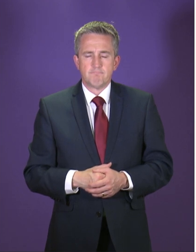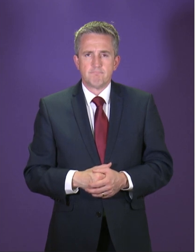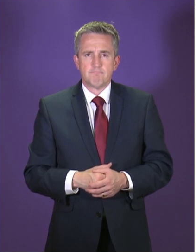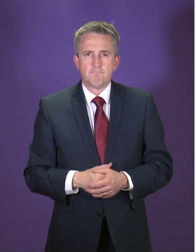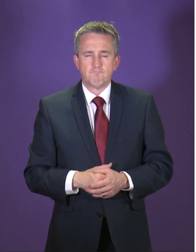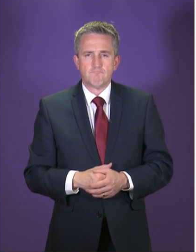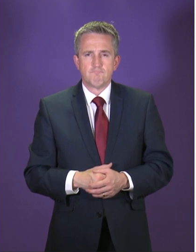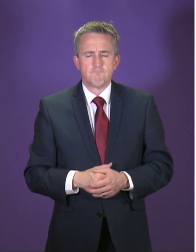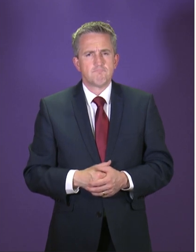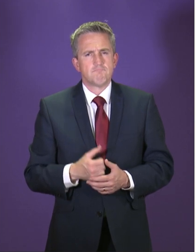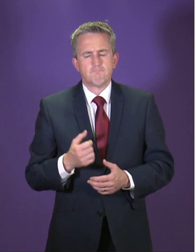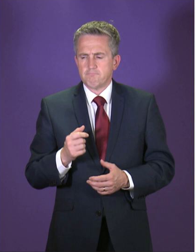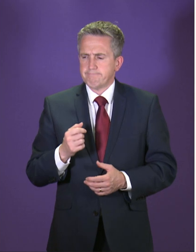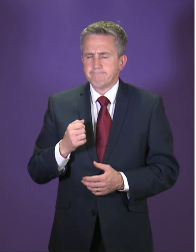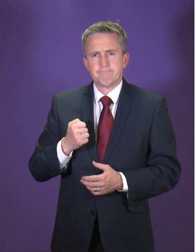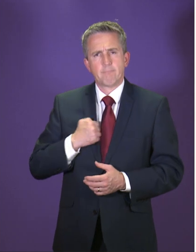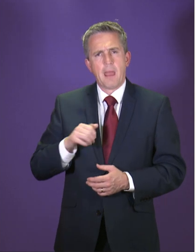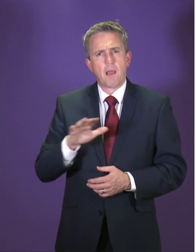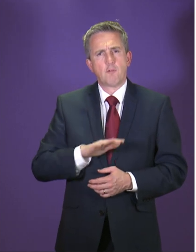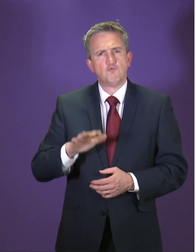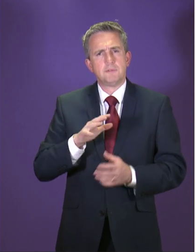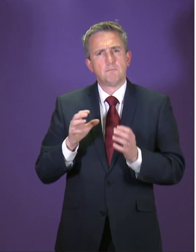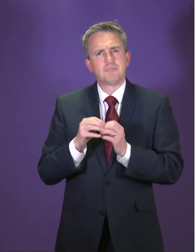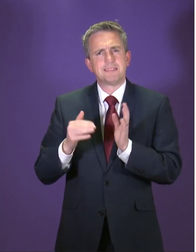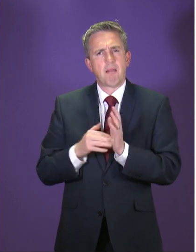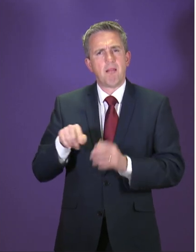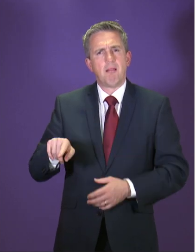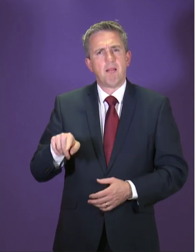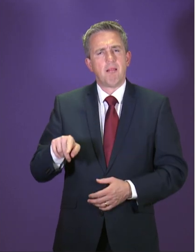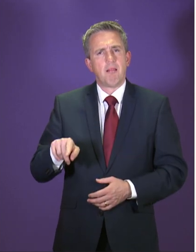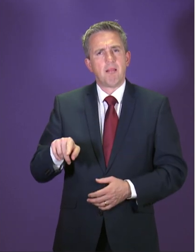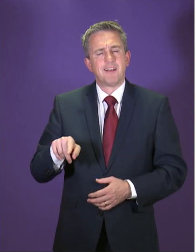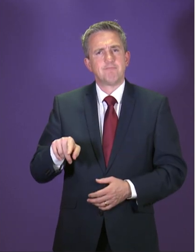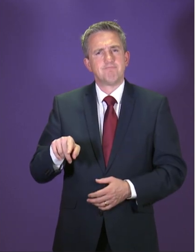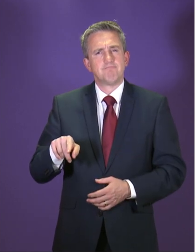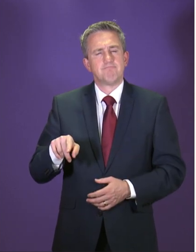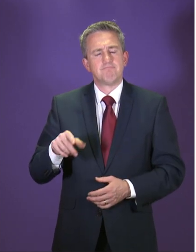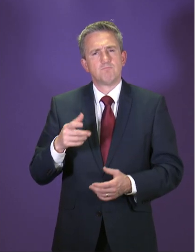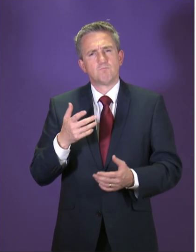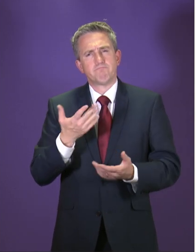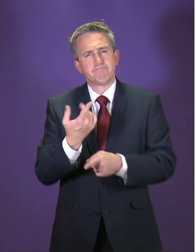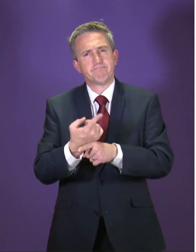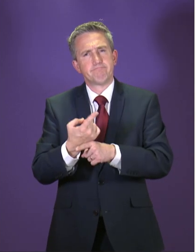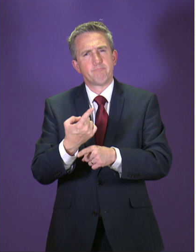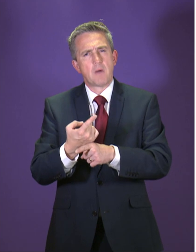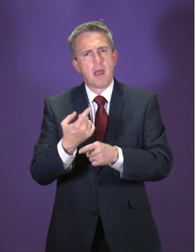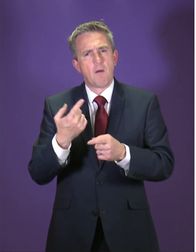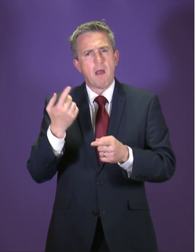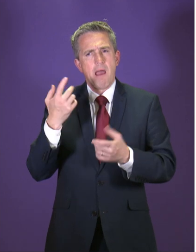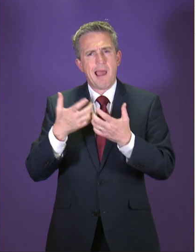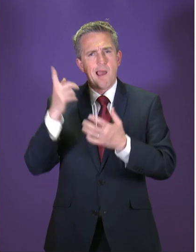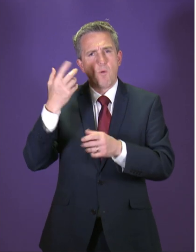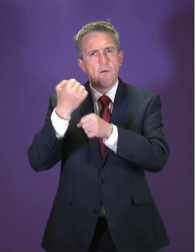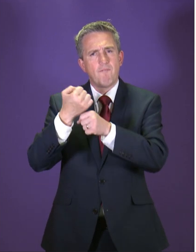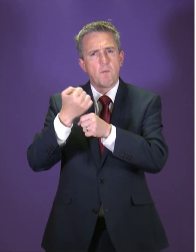we are having nowadays in Brazil regarding the financing of culture, both